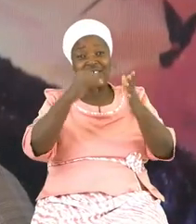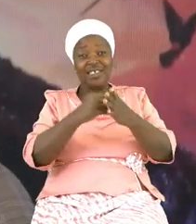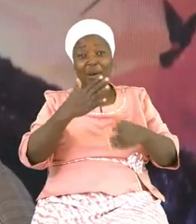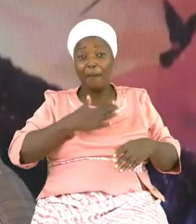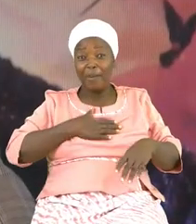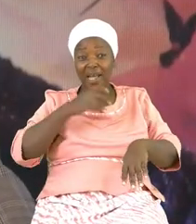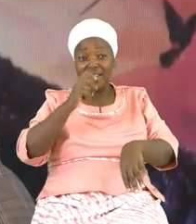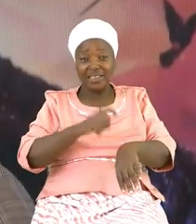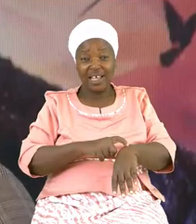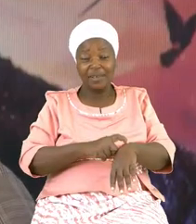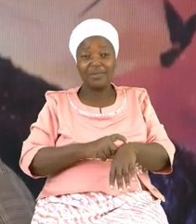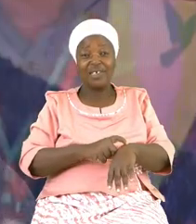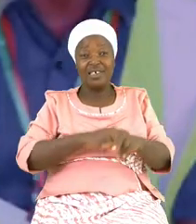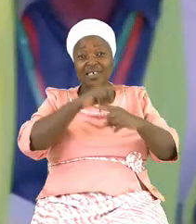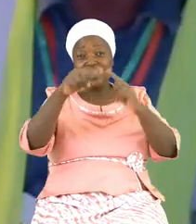It's my time.